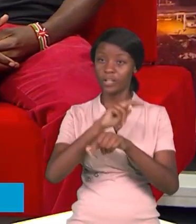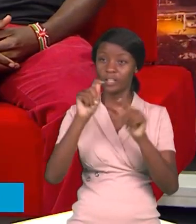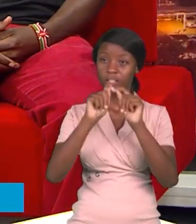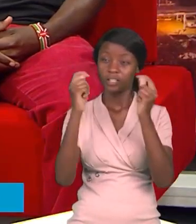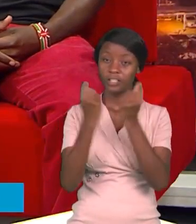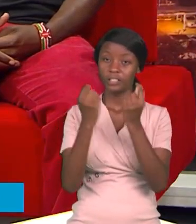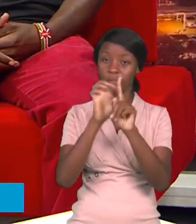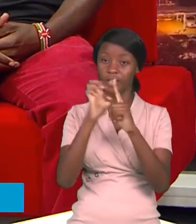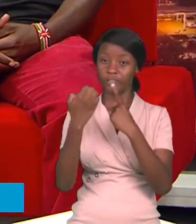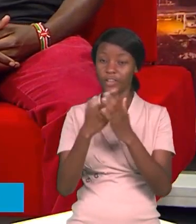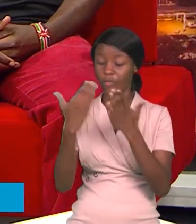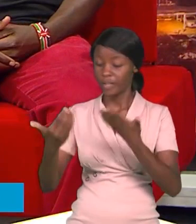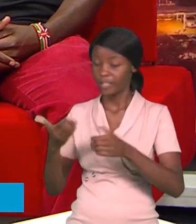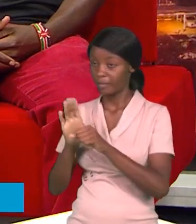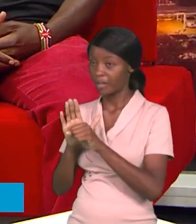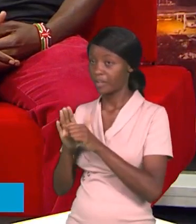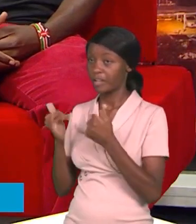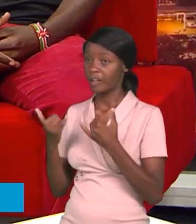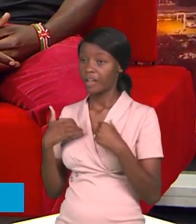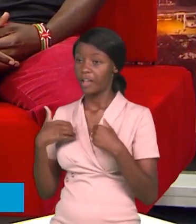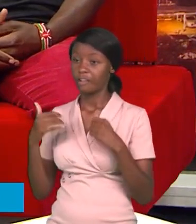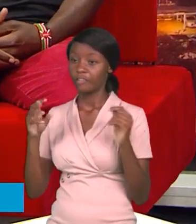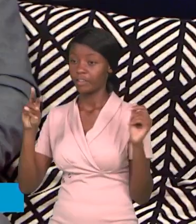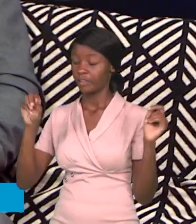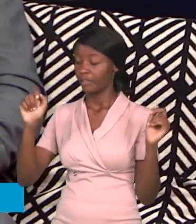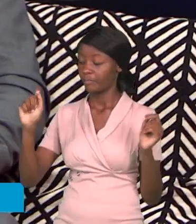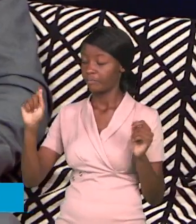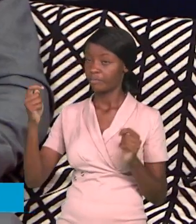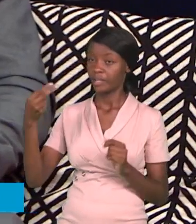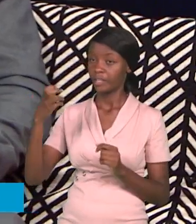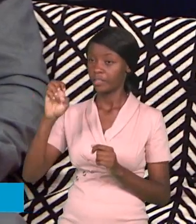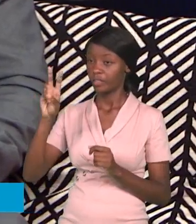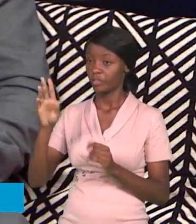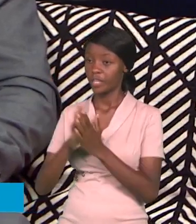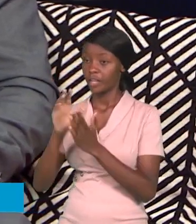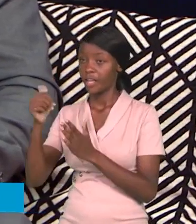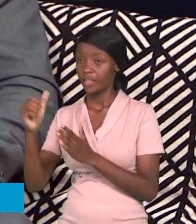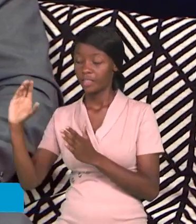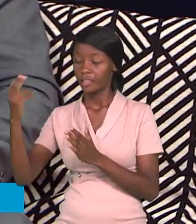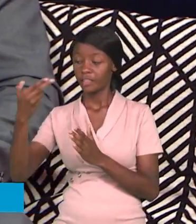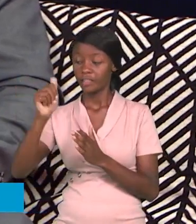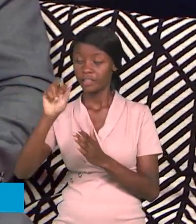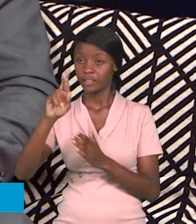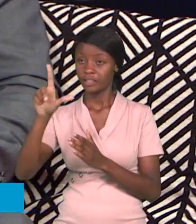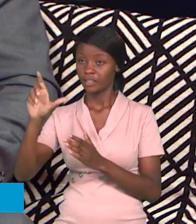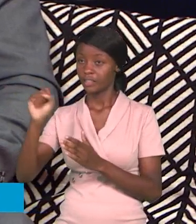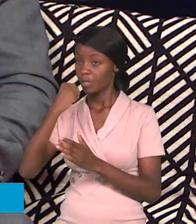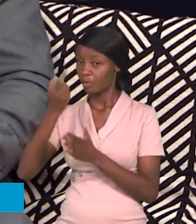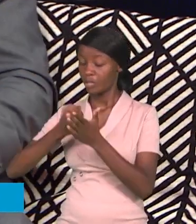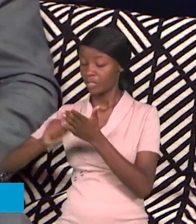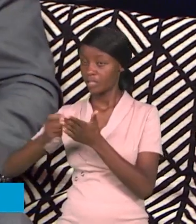Karibuni, gentlemen. I've got with me Matthew Ochanda, who's the team leader, and Charles Lukanya, who's the secretary of the